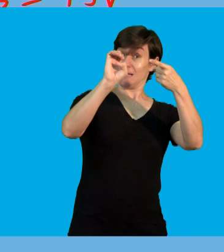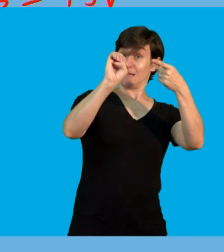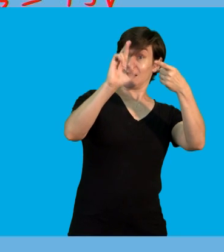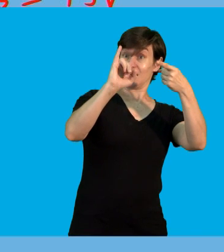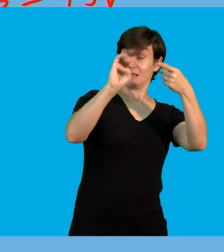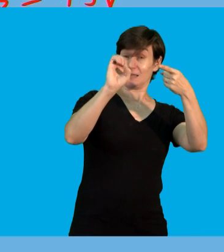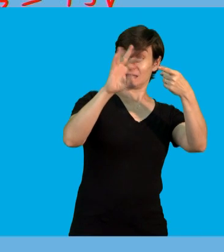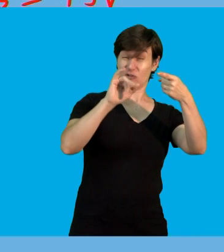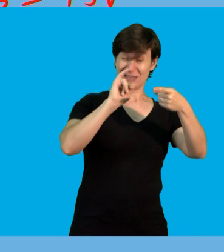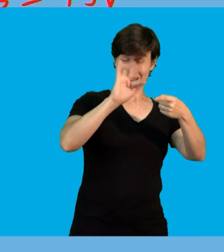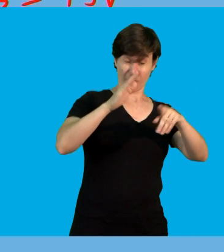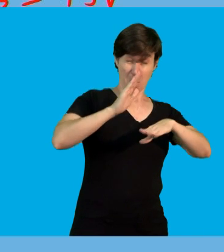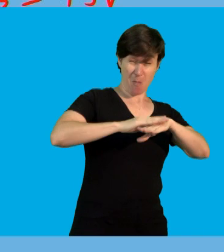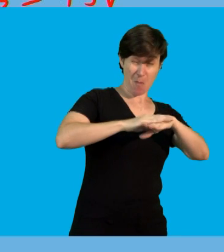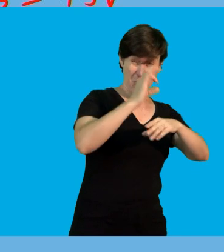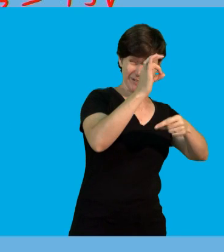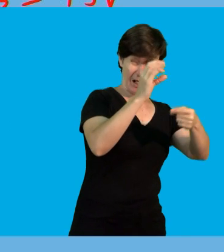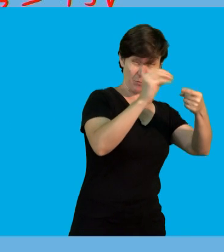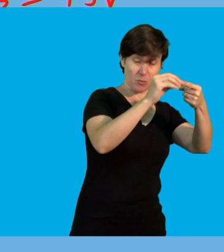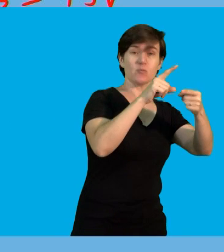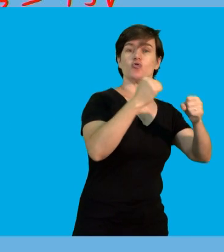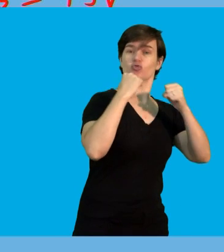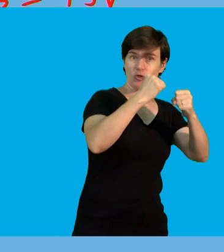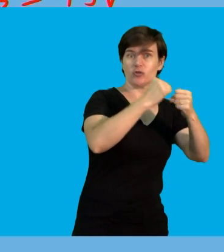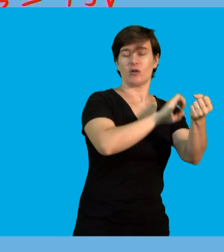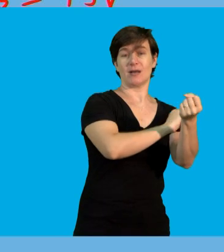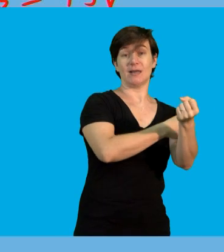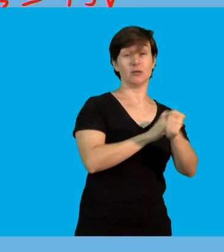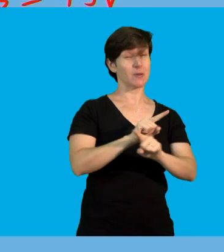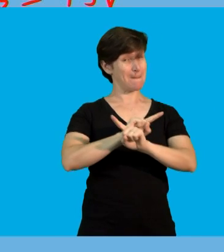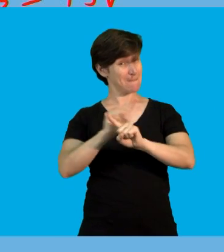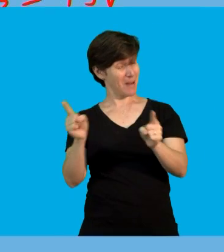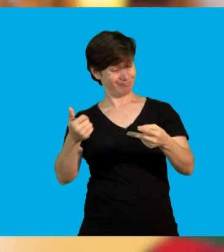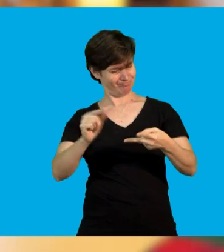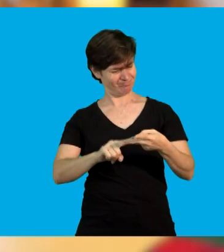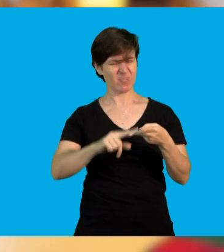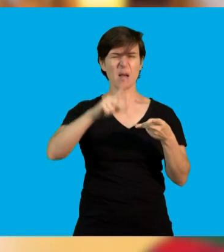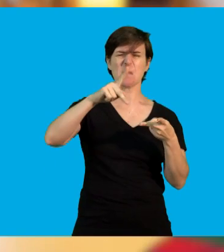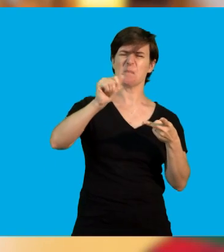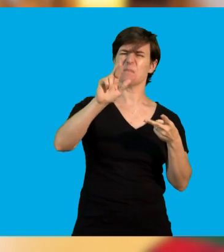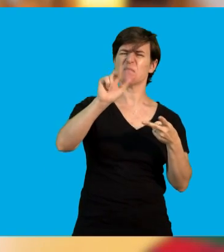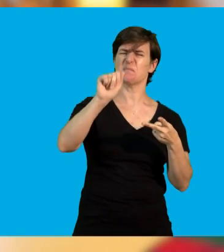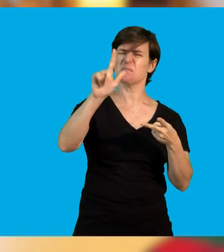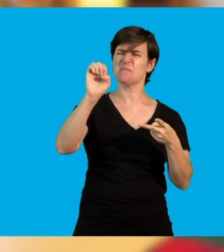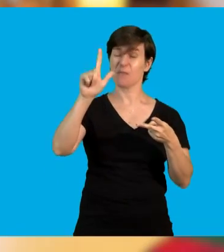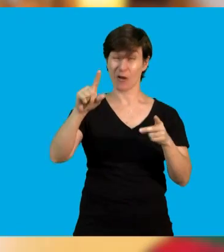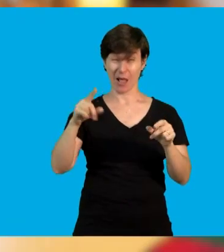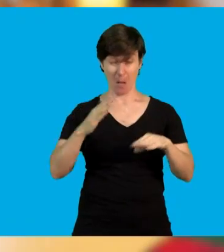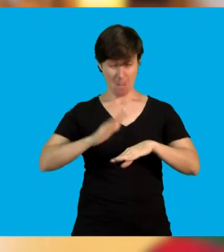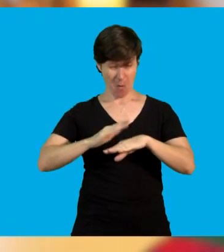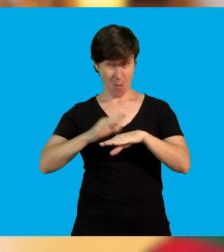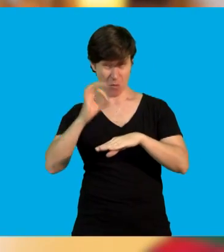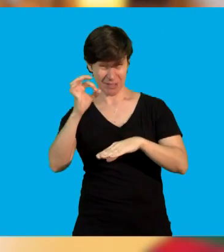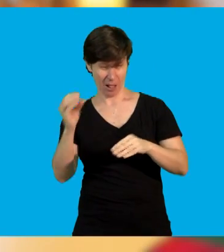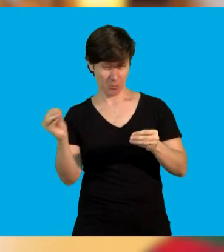series, the stronger the current that is going to be generated, whereas here in parallel, the more cells we add, the less strength of the current